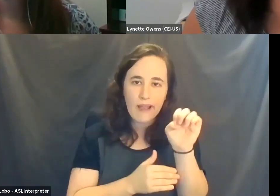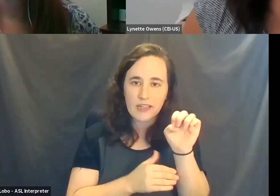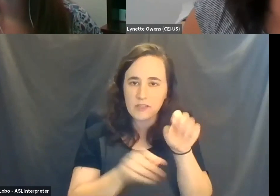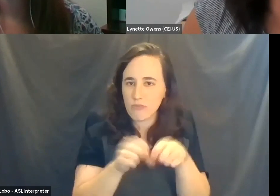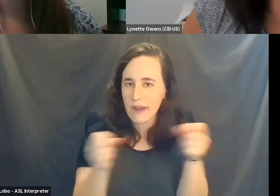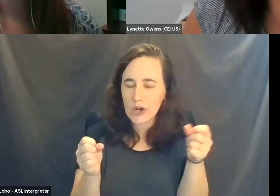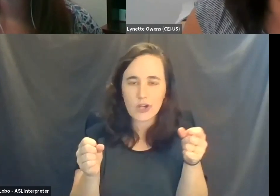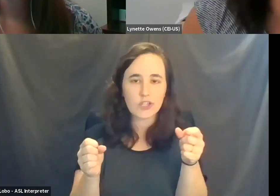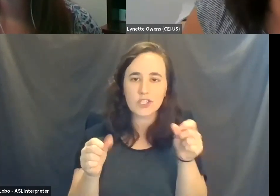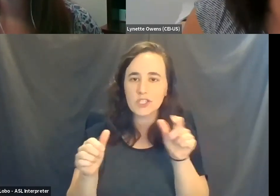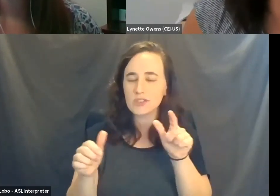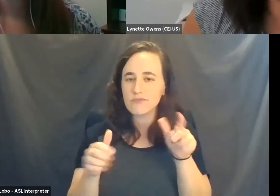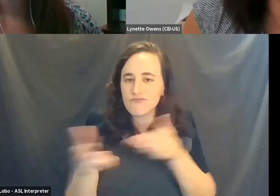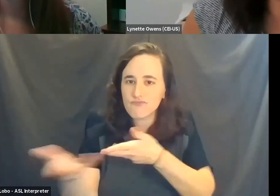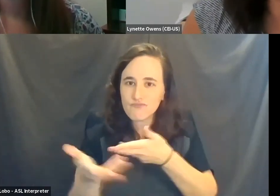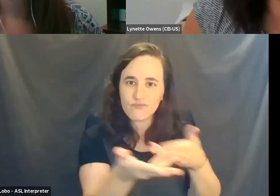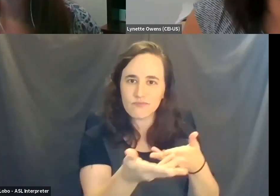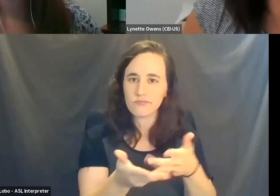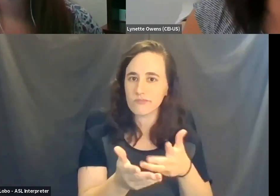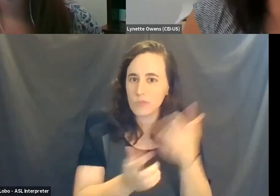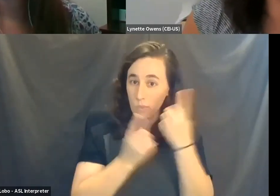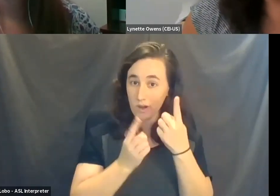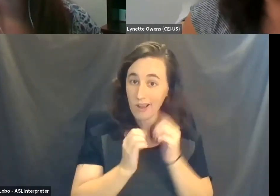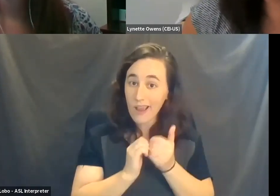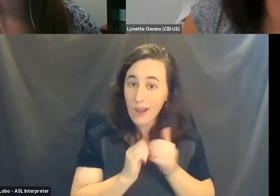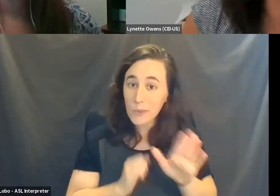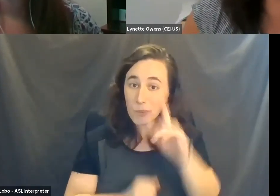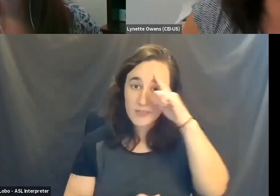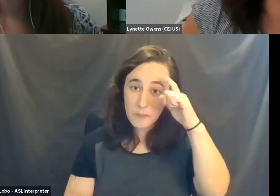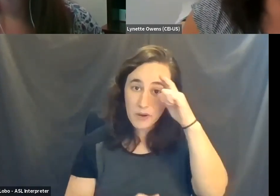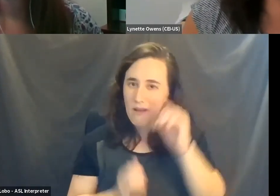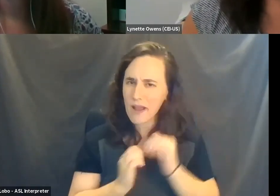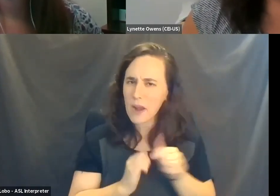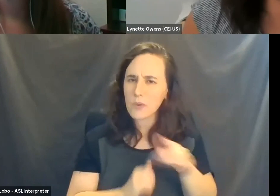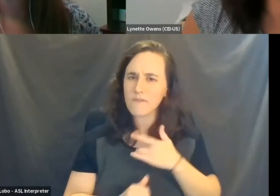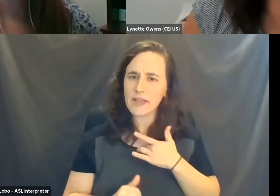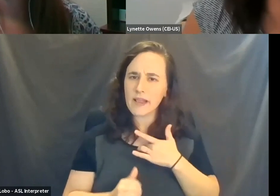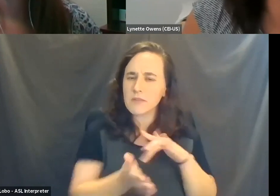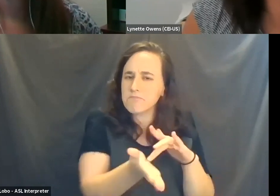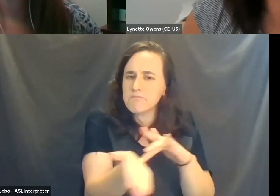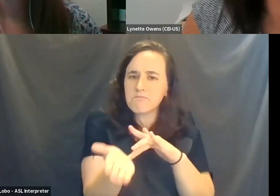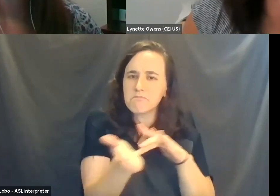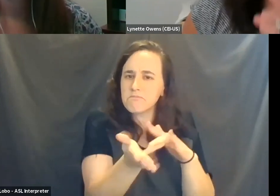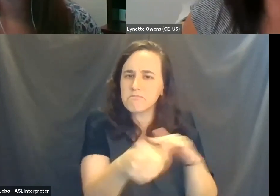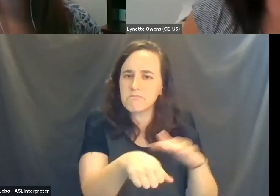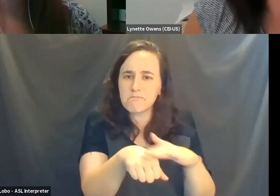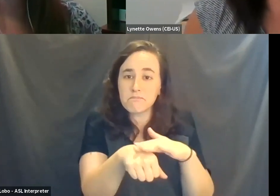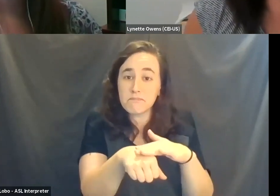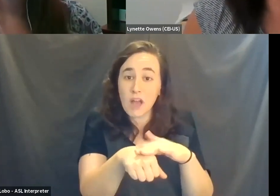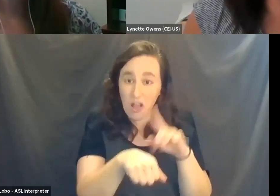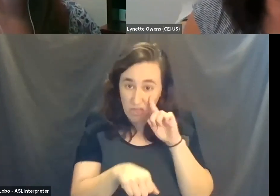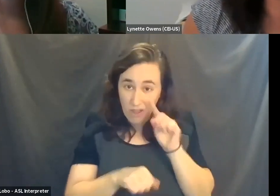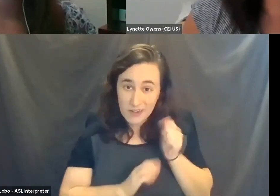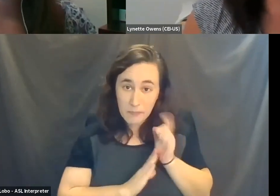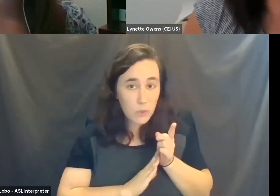How was your summer? How are you feeling? Just a check-in. And it took the entire class